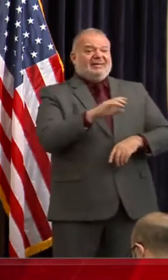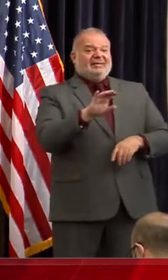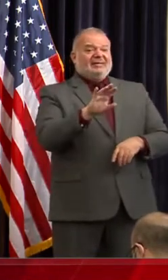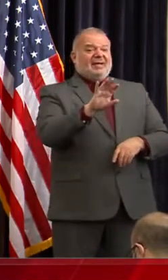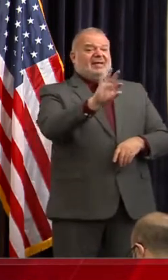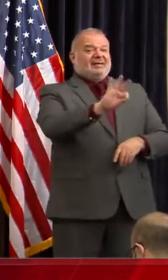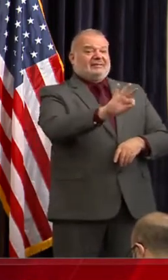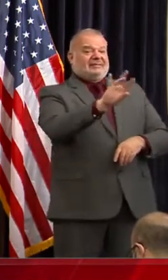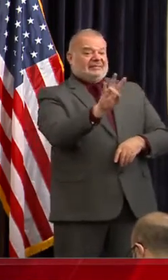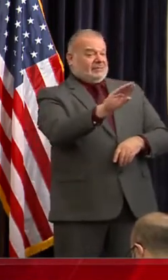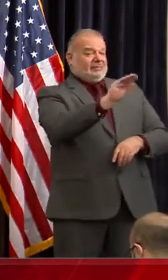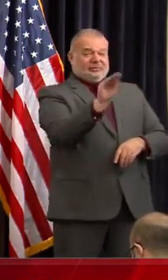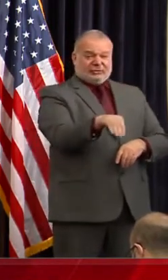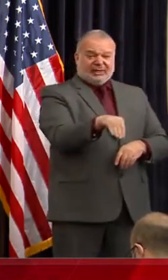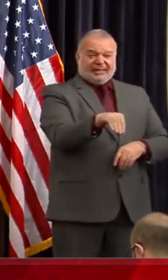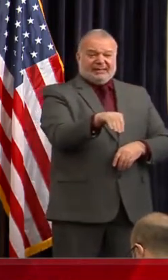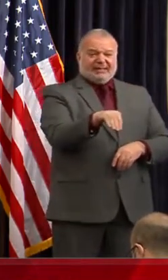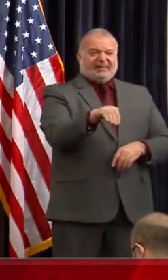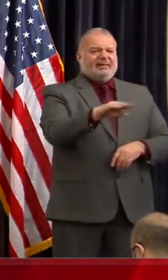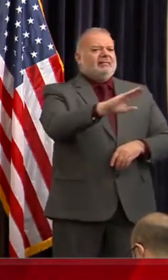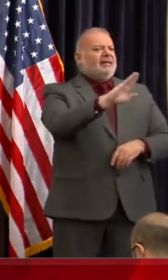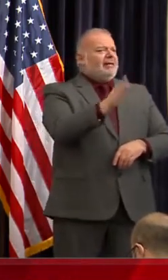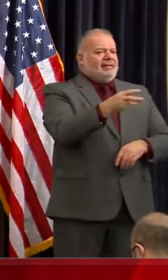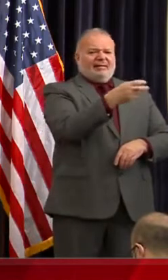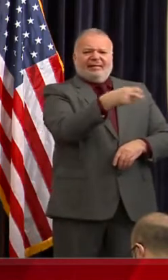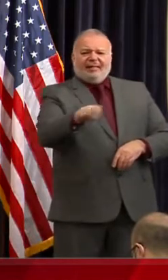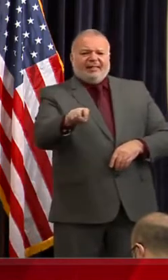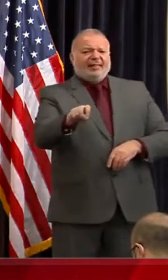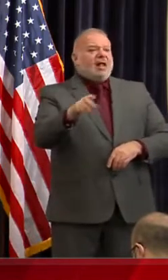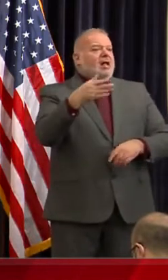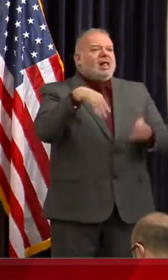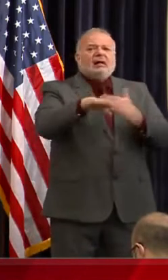million people over the age of 12 and under the age of